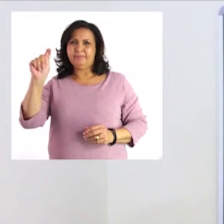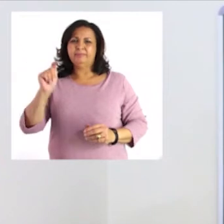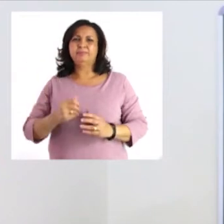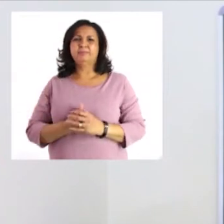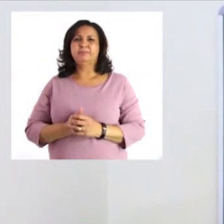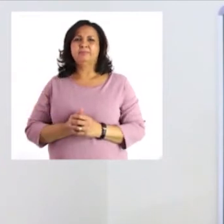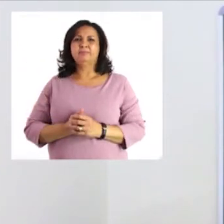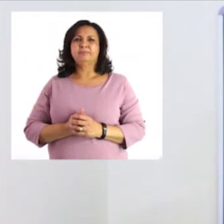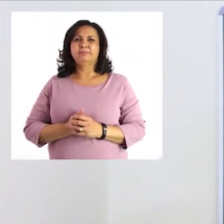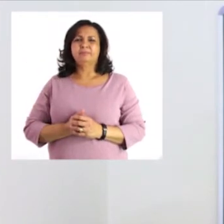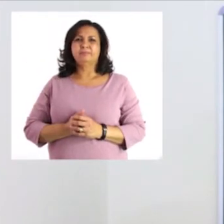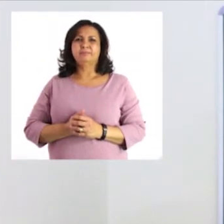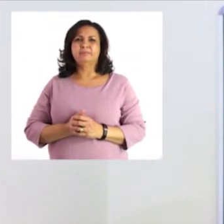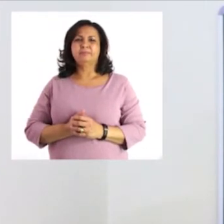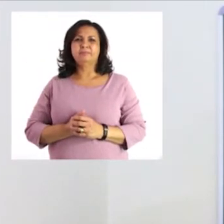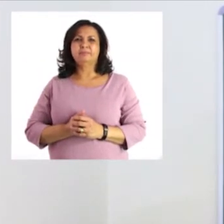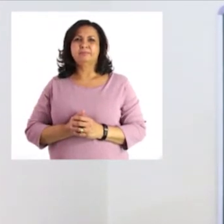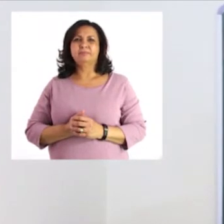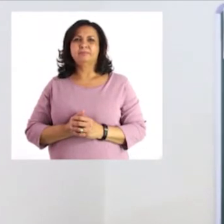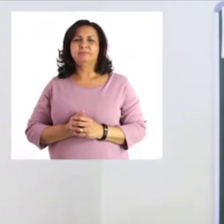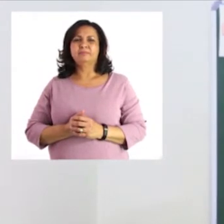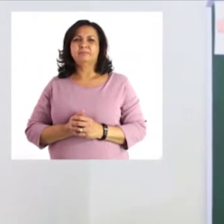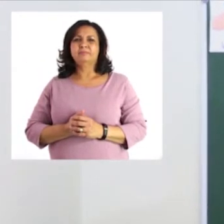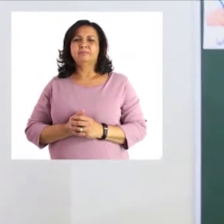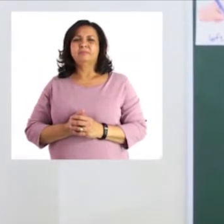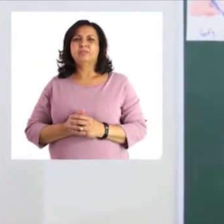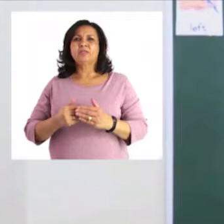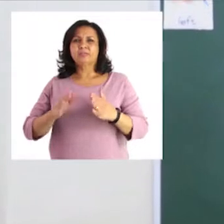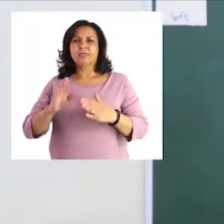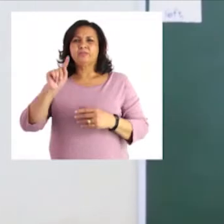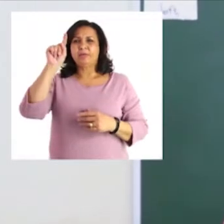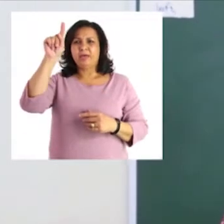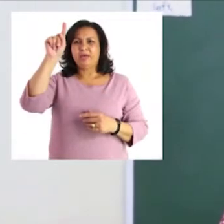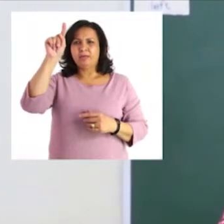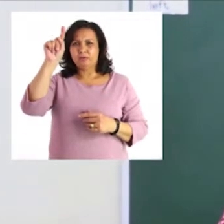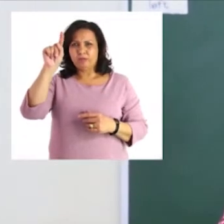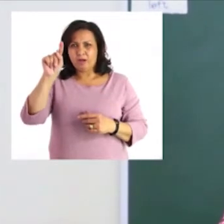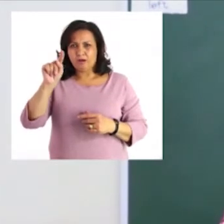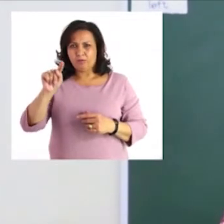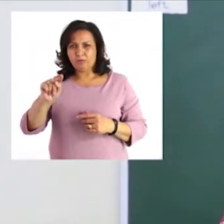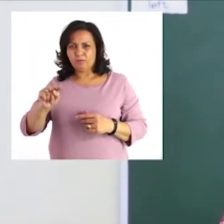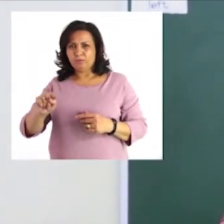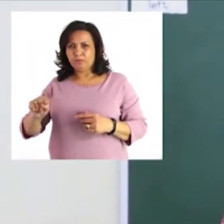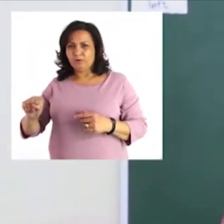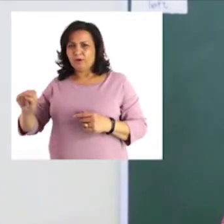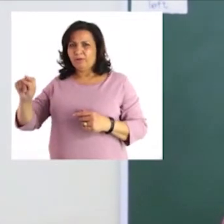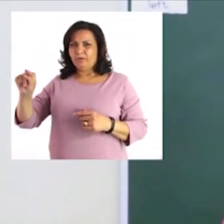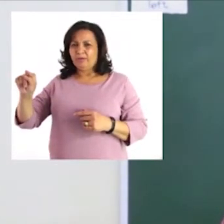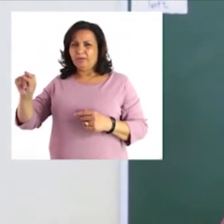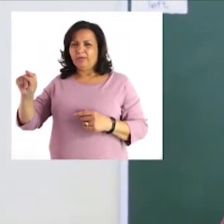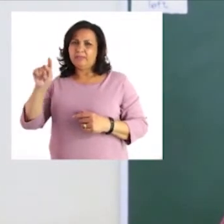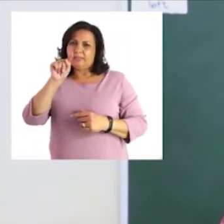Okay, so we said letter T starts at the top of the line, goes straight down and makes a